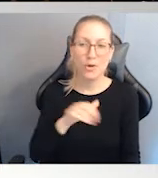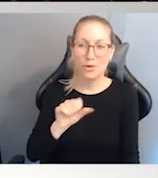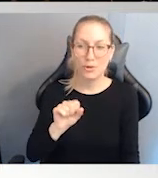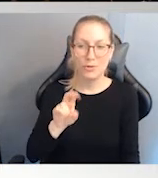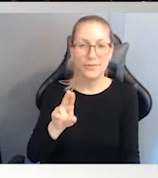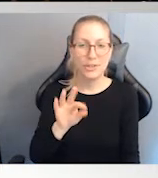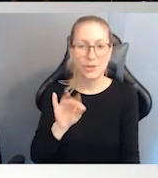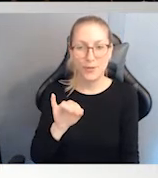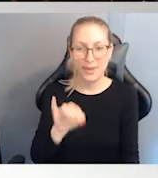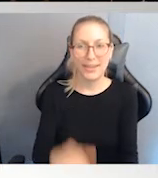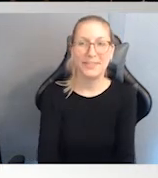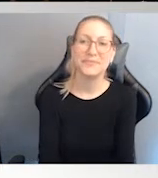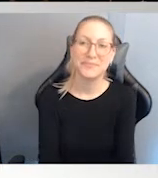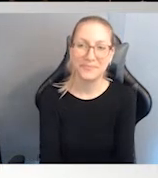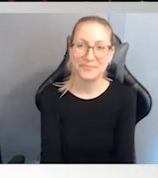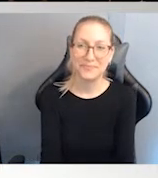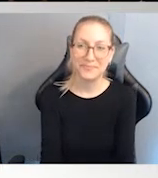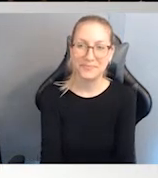Okay, back up.